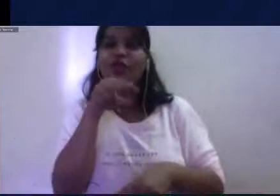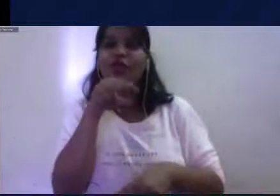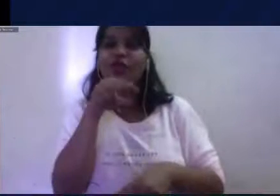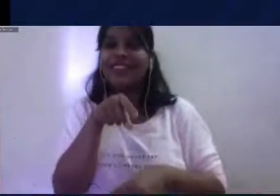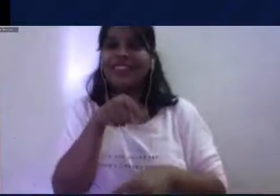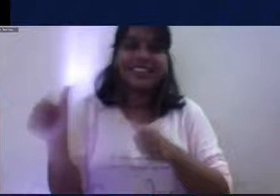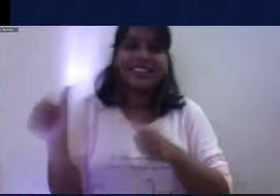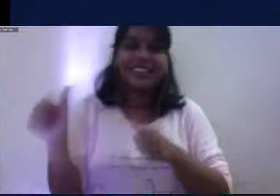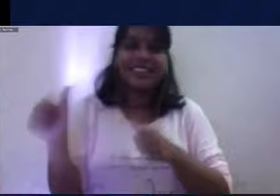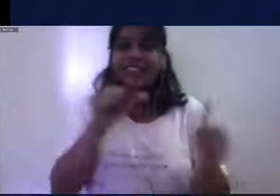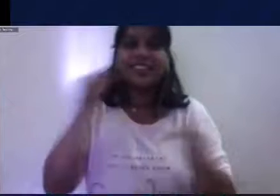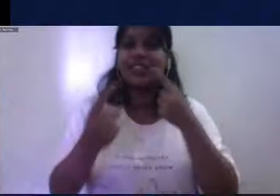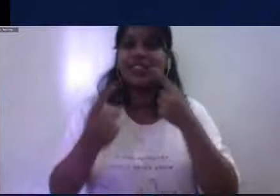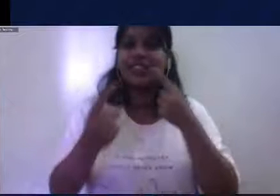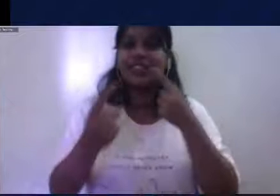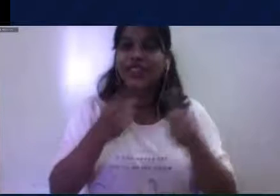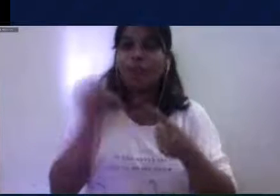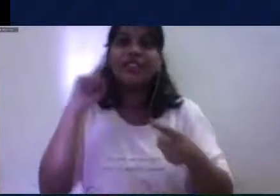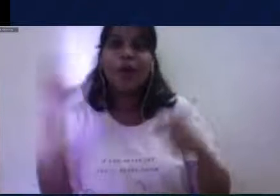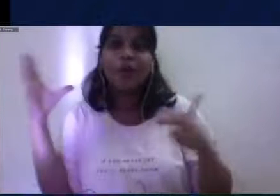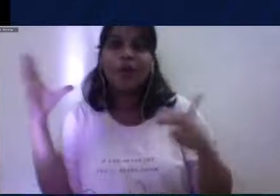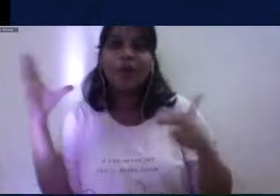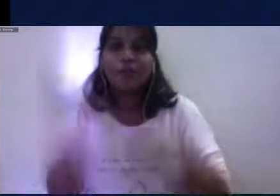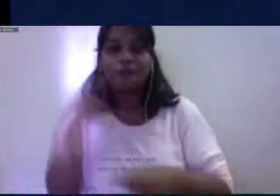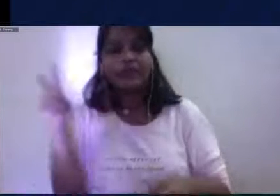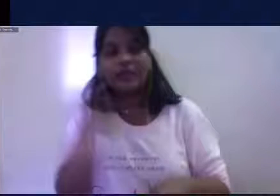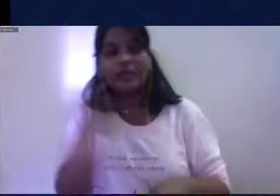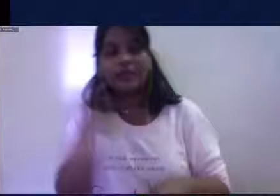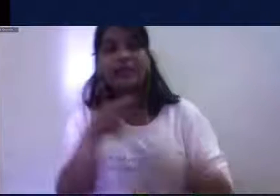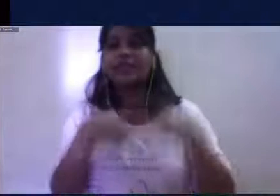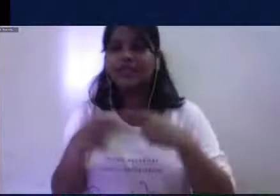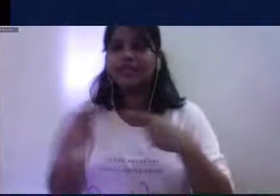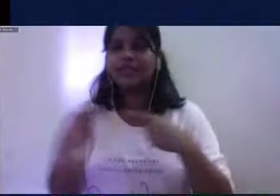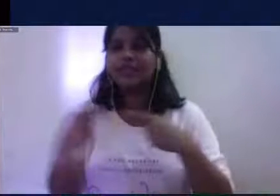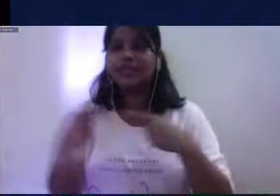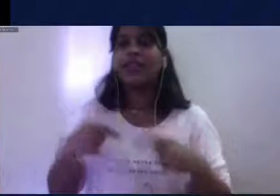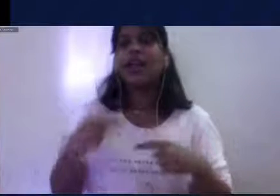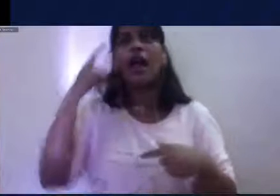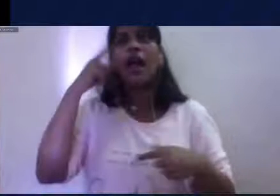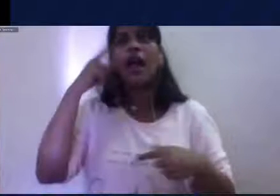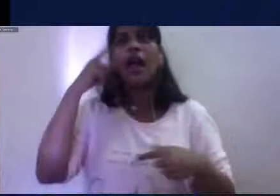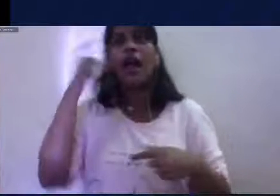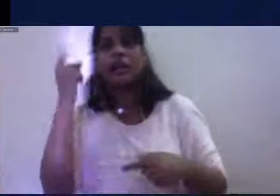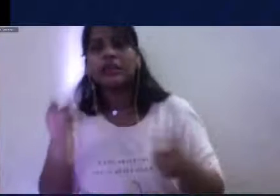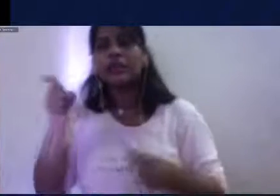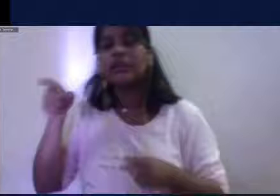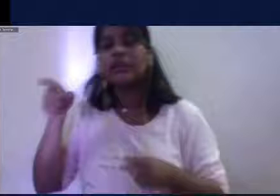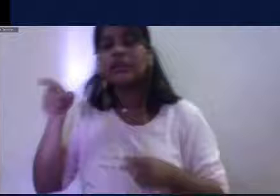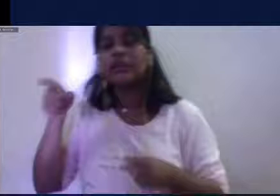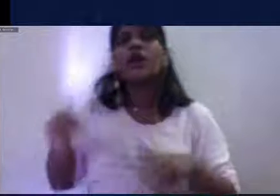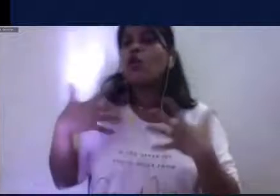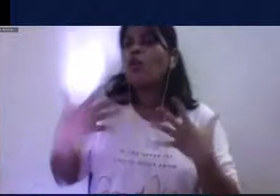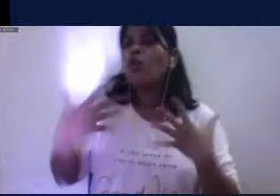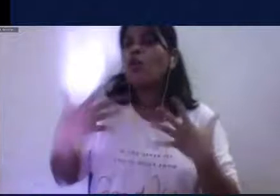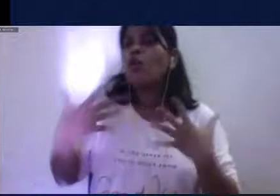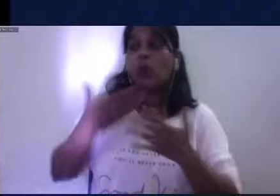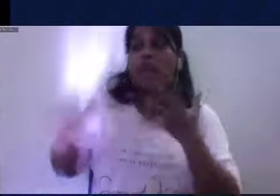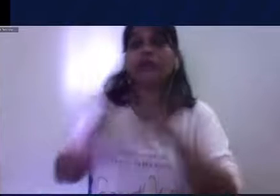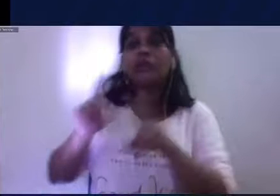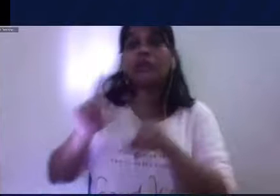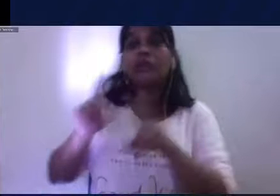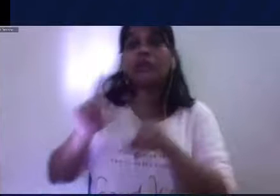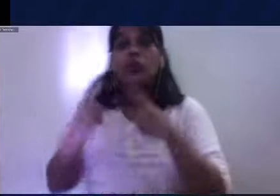and forth in the kitchen itself, constantly looking at the pressure cooker. Our interpretation was that she did not want to leave that room,